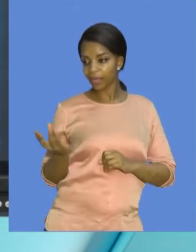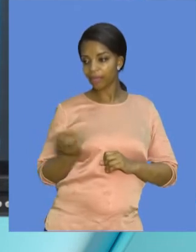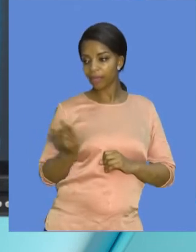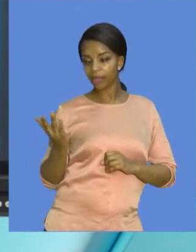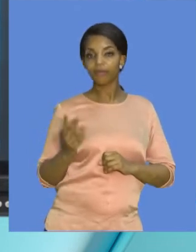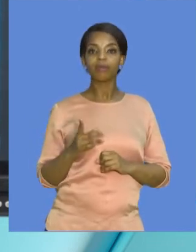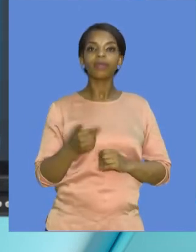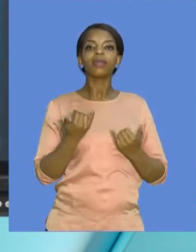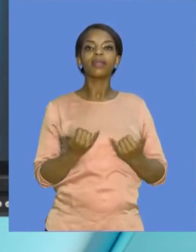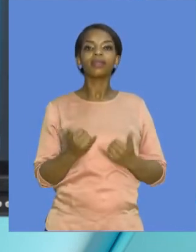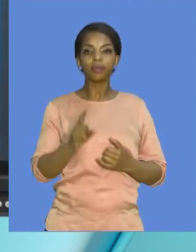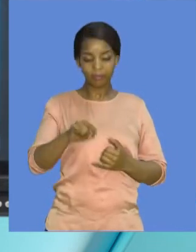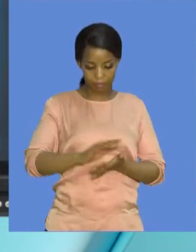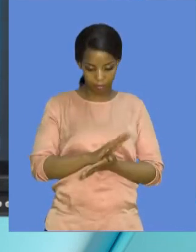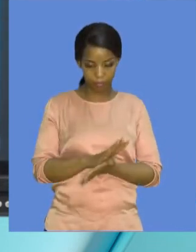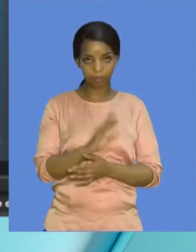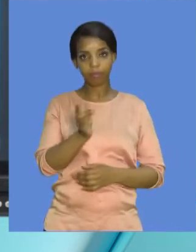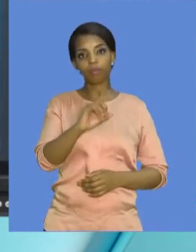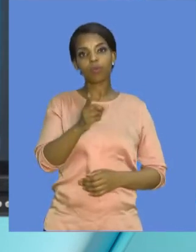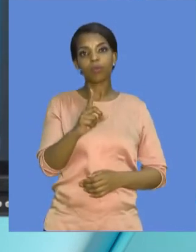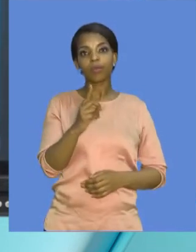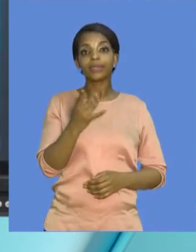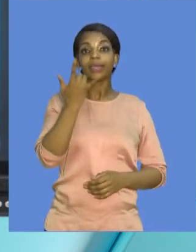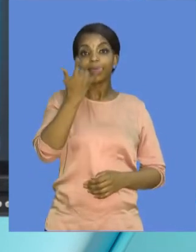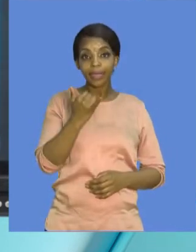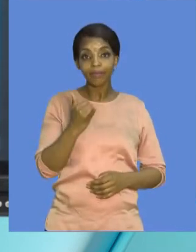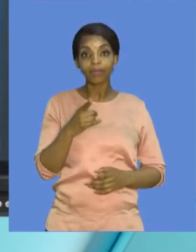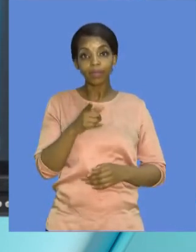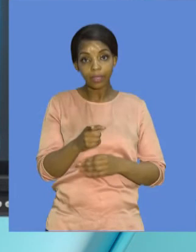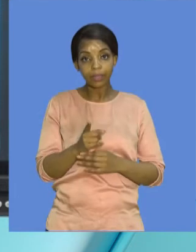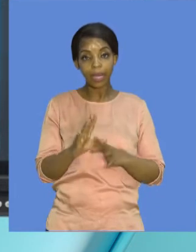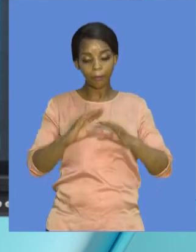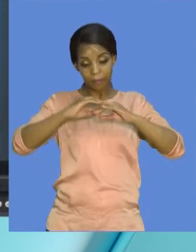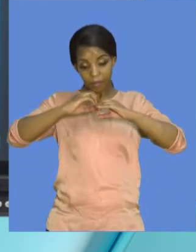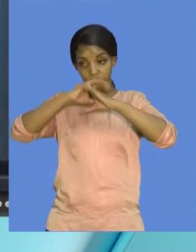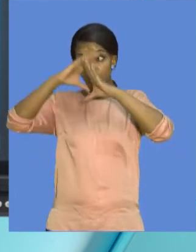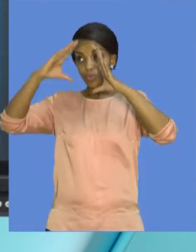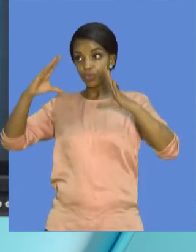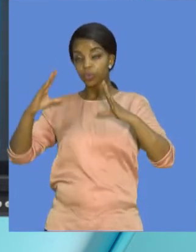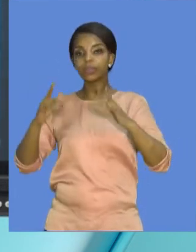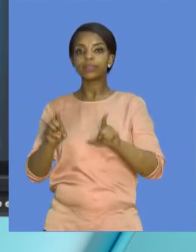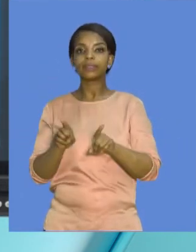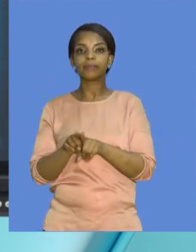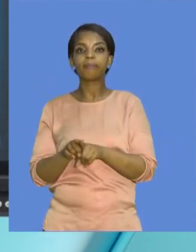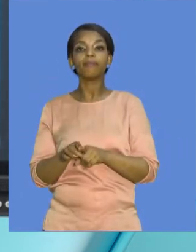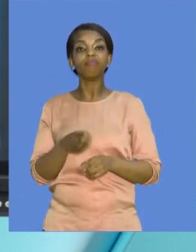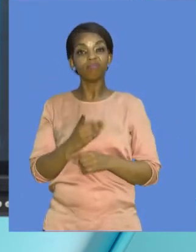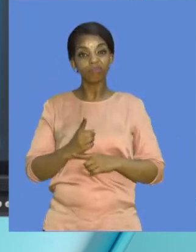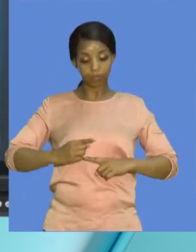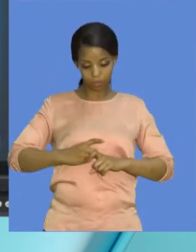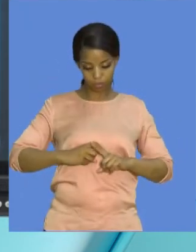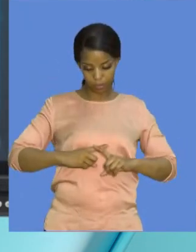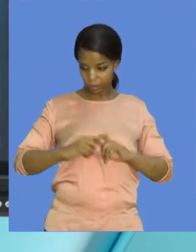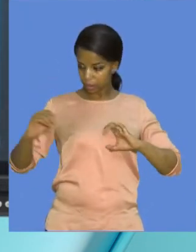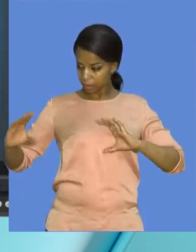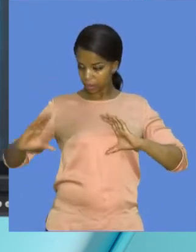are electrostatic forces that exist between the balloon and the jersey. Now, the force exerted by the balloon on the